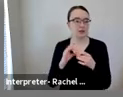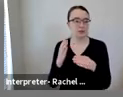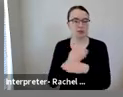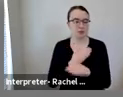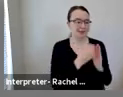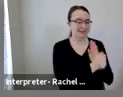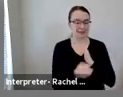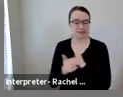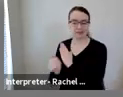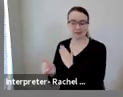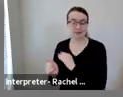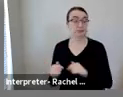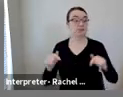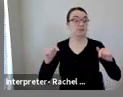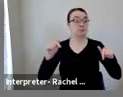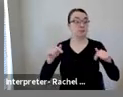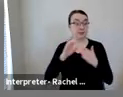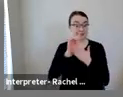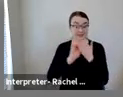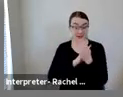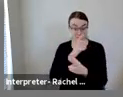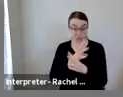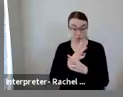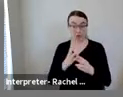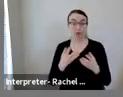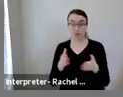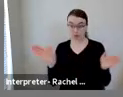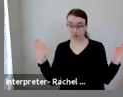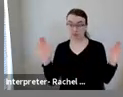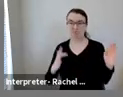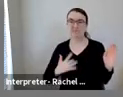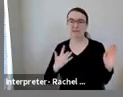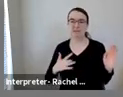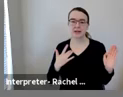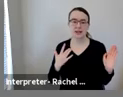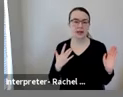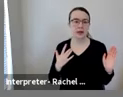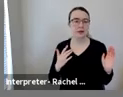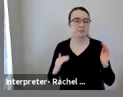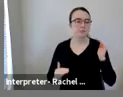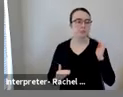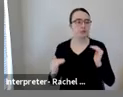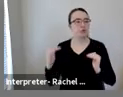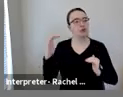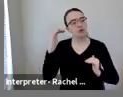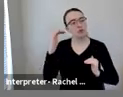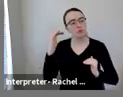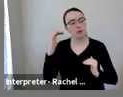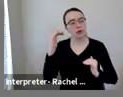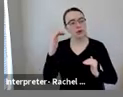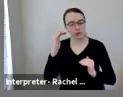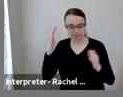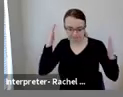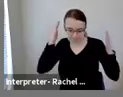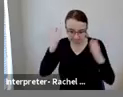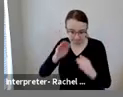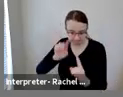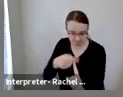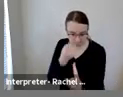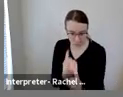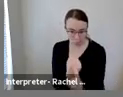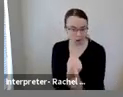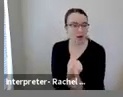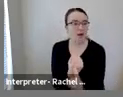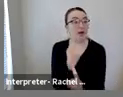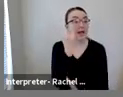design world, I feel that there's a little too much of a pigeonhole. So if